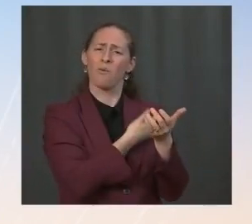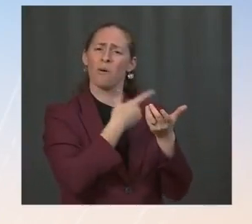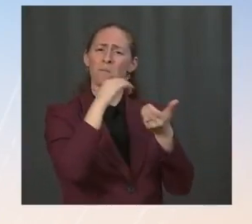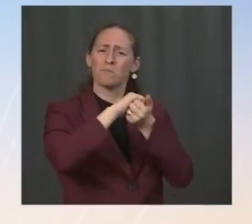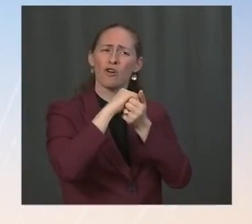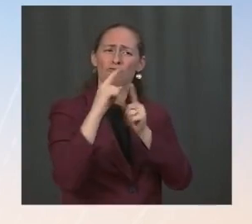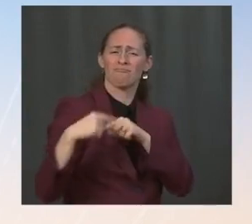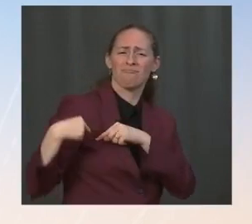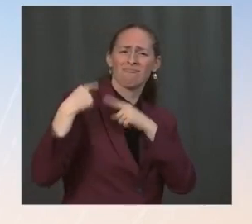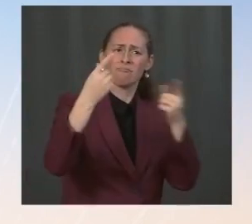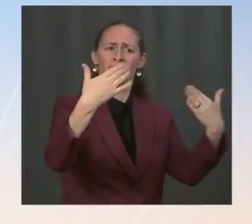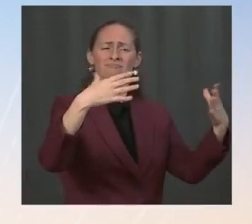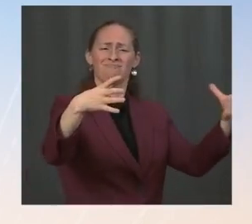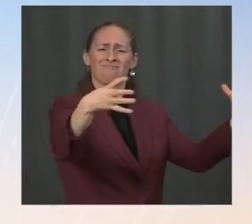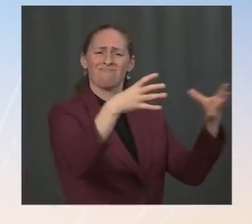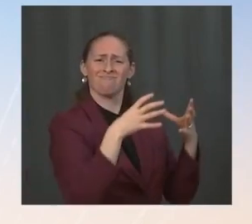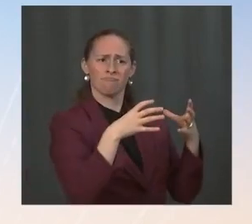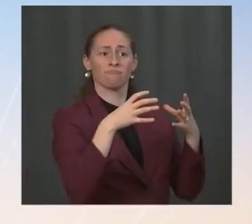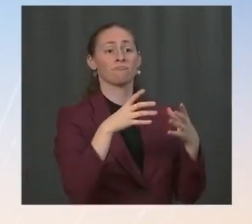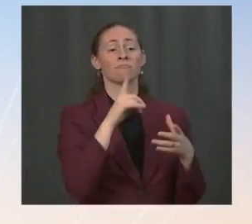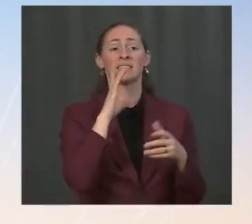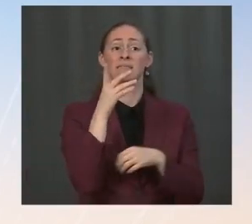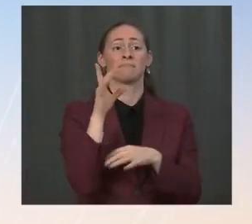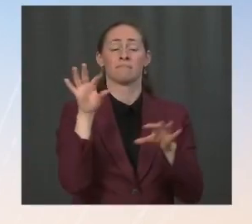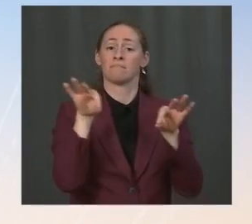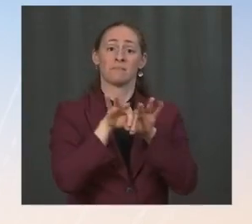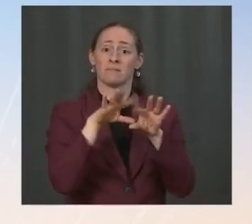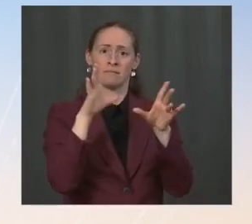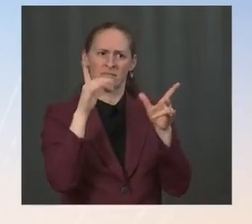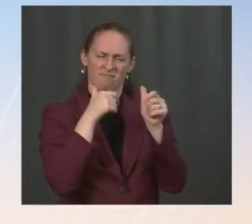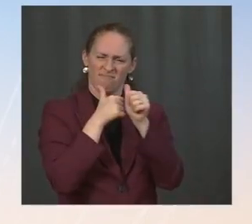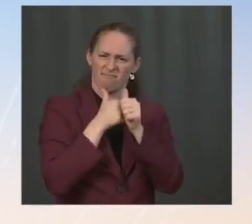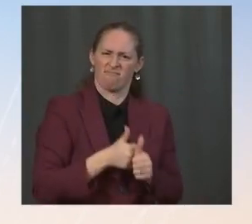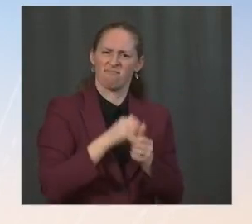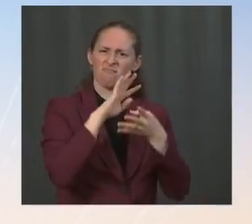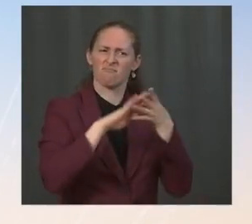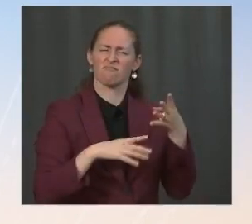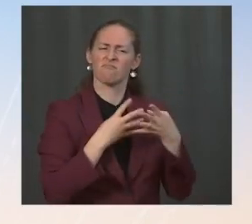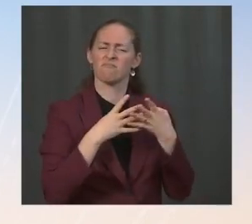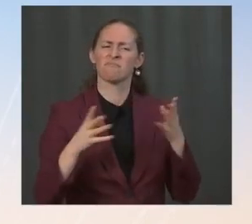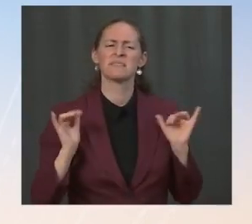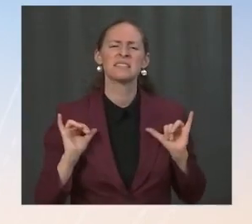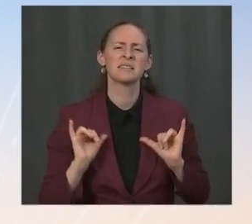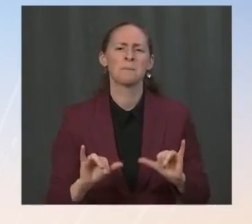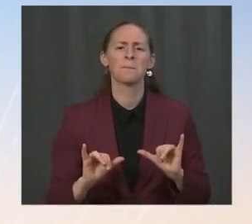the best way to do that is to stay on that timeline at this point in time. And does the White House still anticipate that those